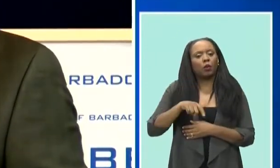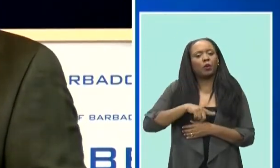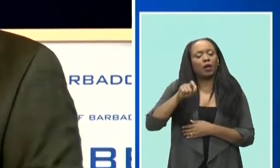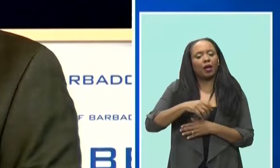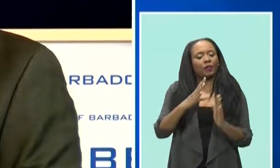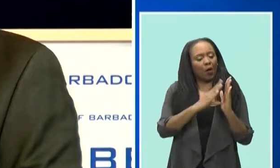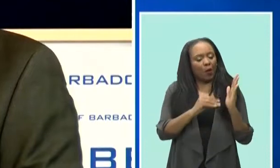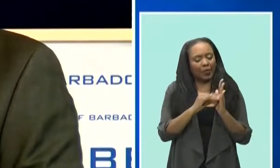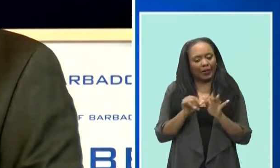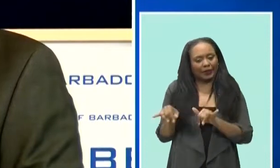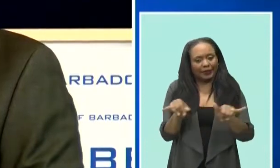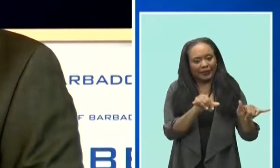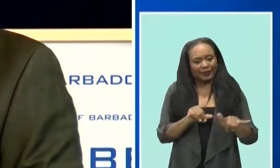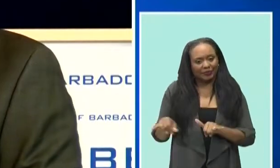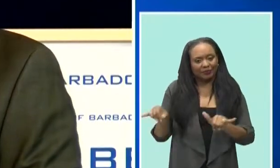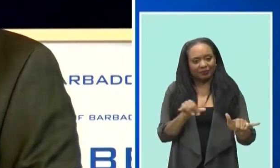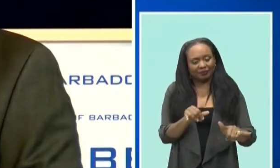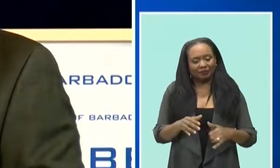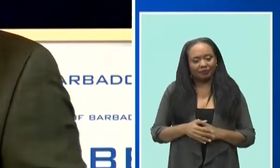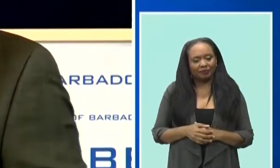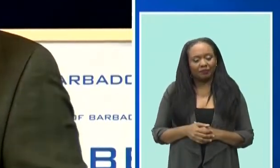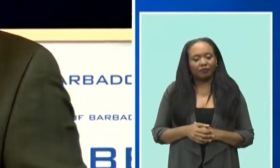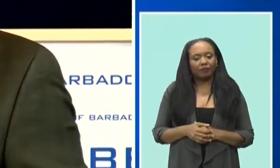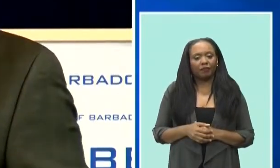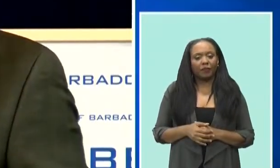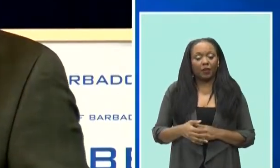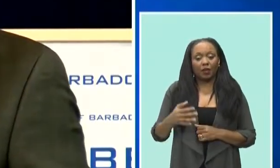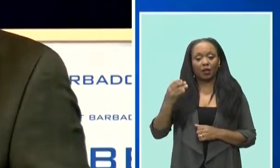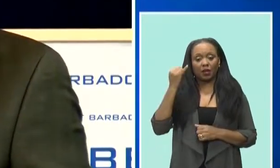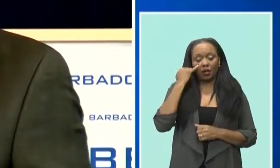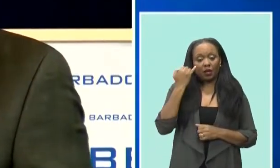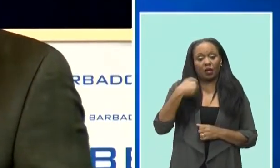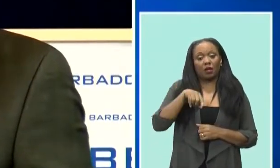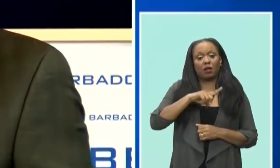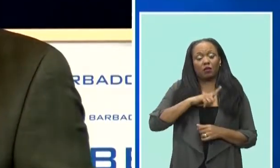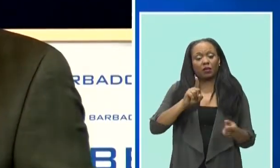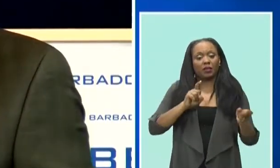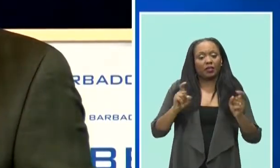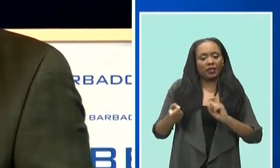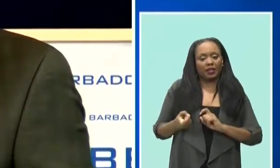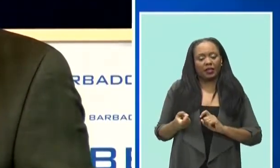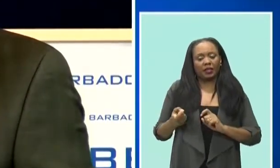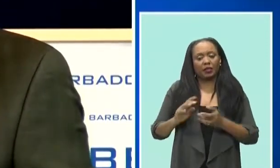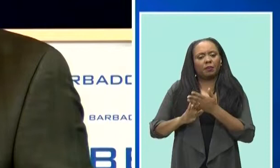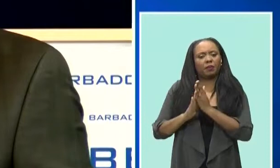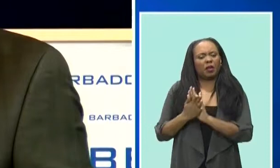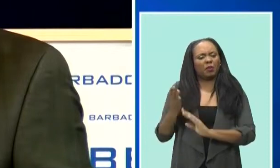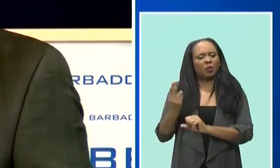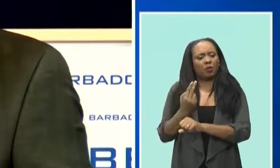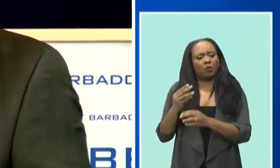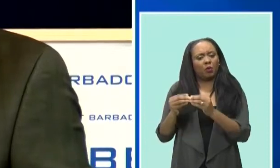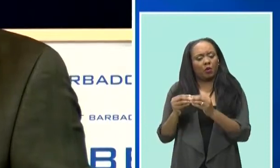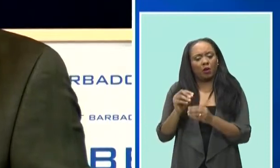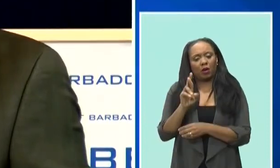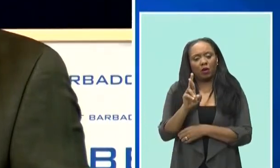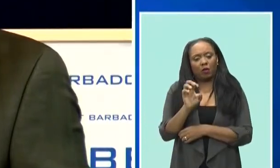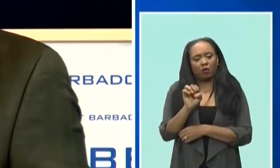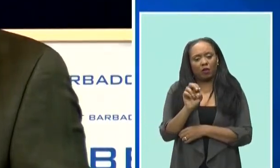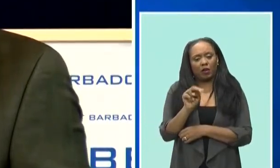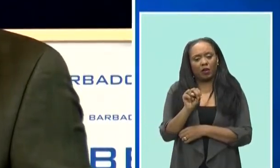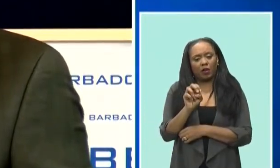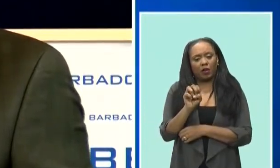same. Our switch to renewables will lead to new industries as well and create the potential for greater investment